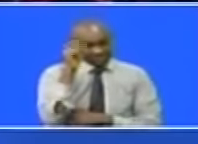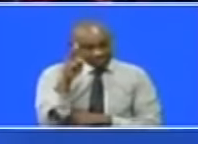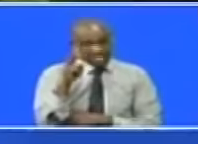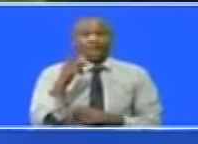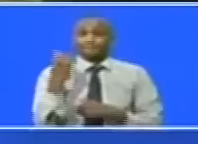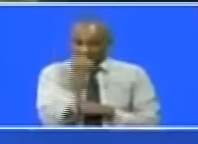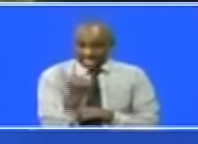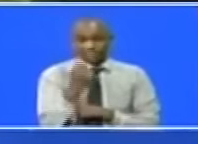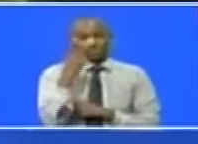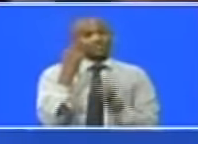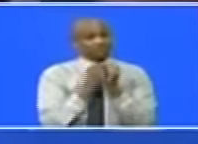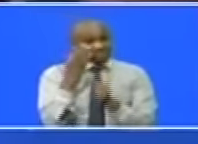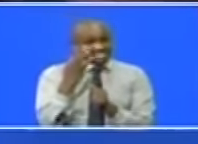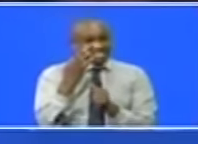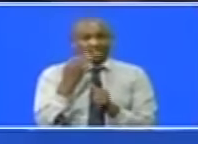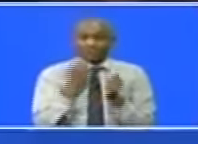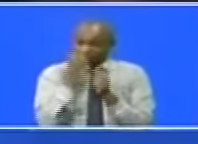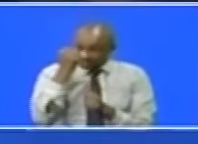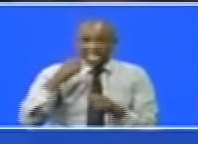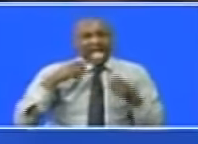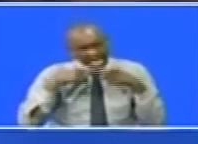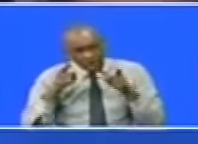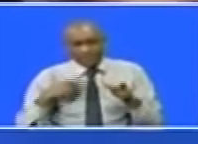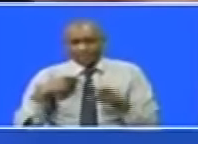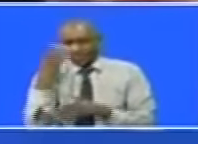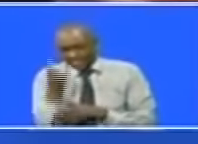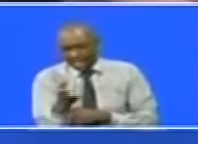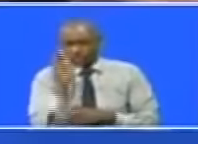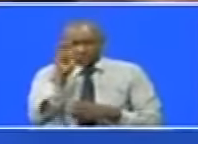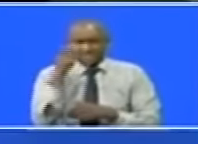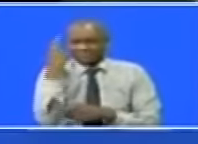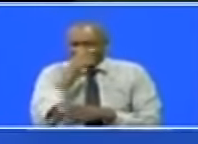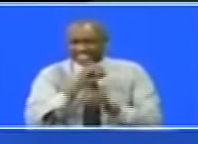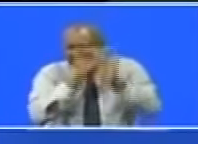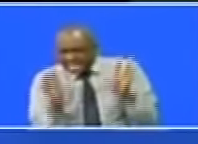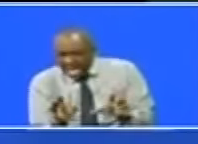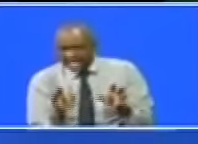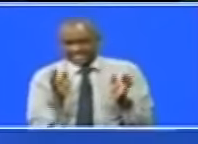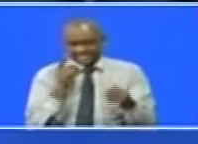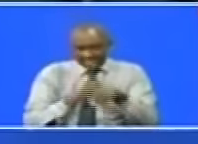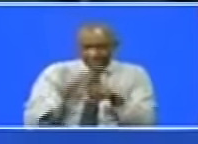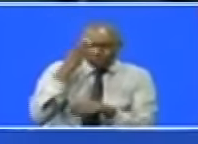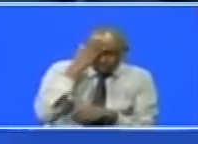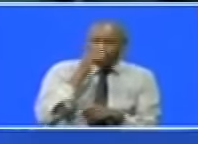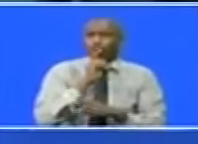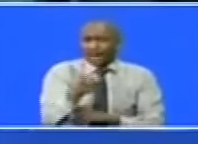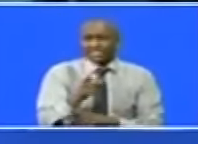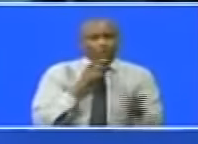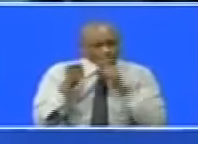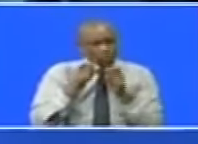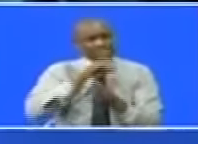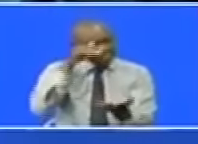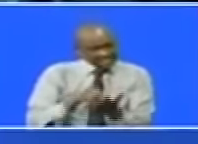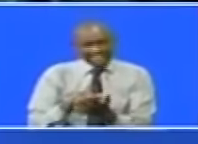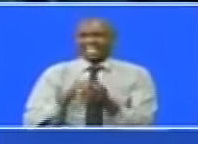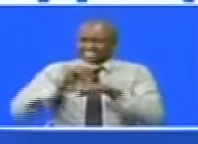2015. The system allows for facial and movement recognition from the CCTV footage that is relayed to the command and control center